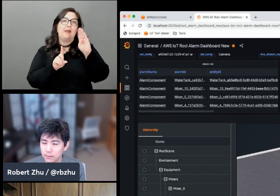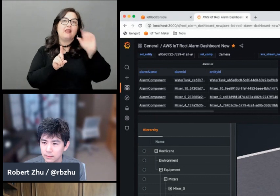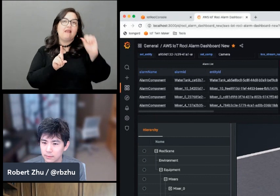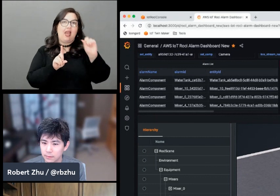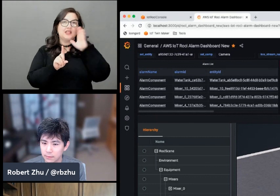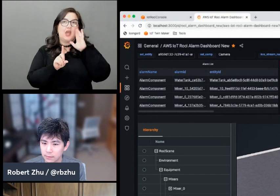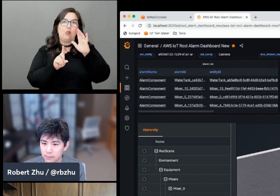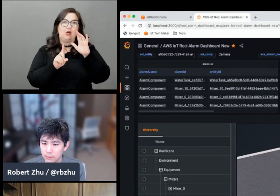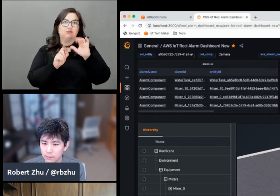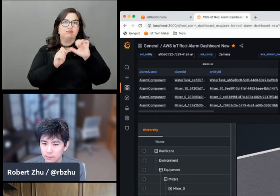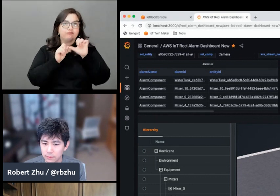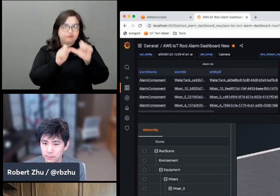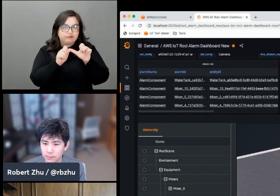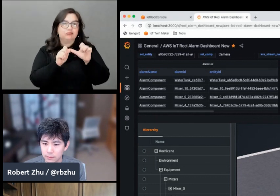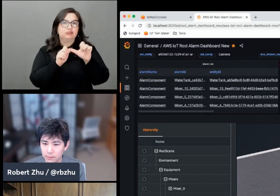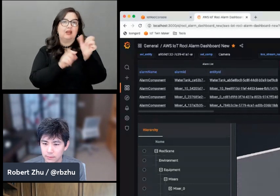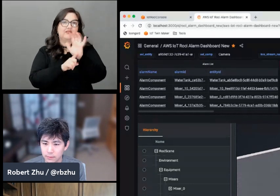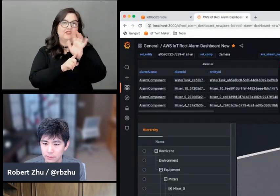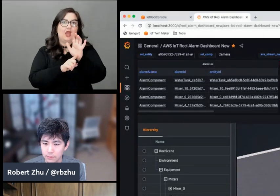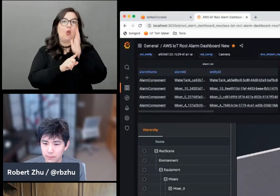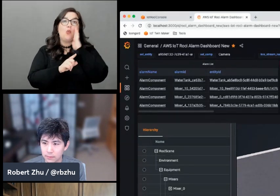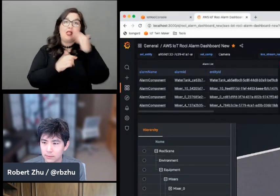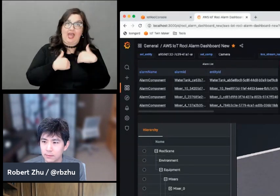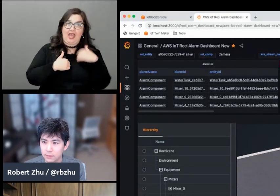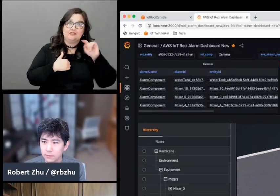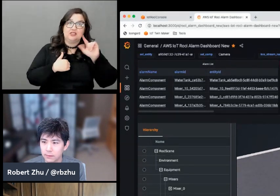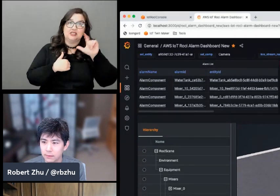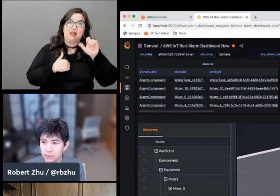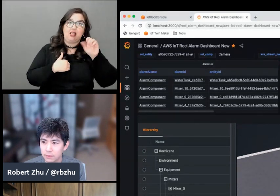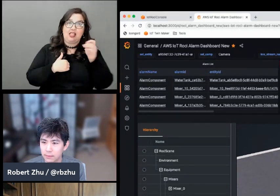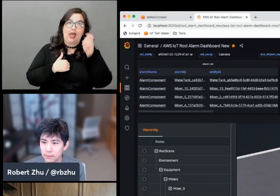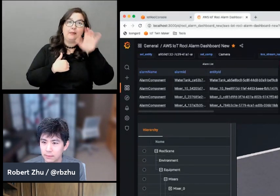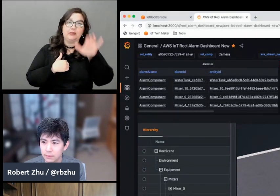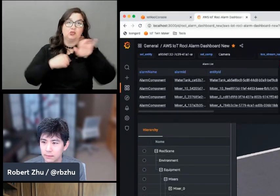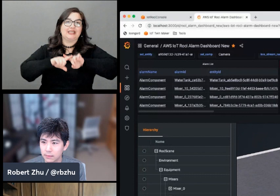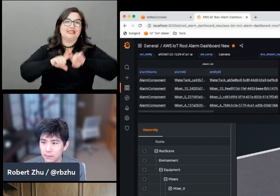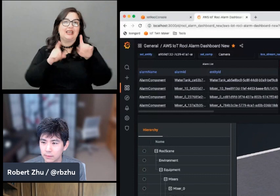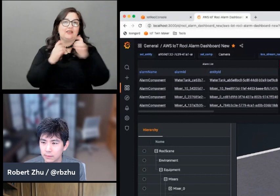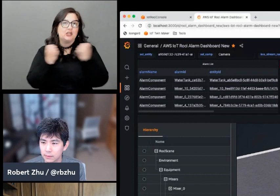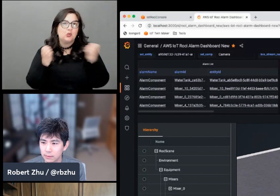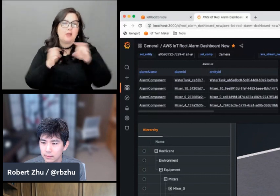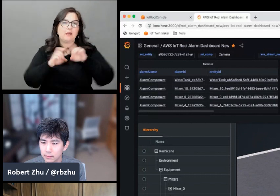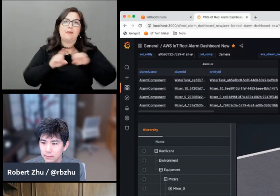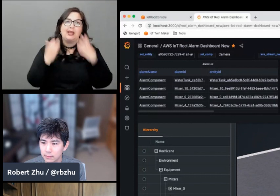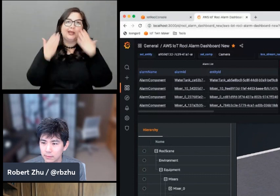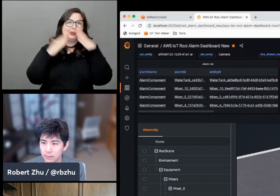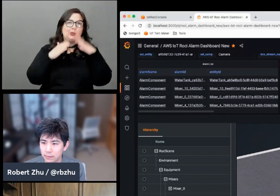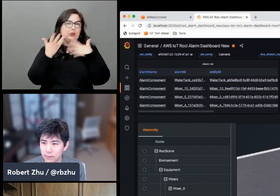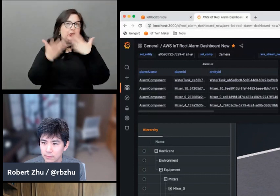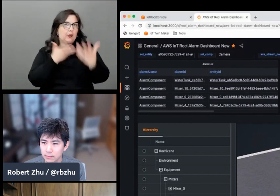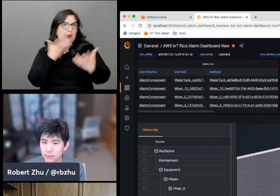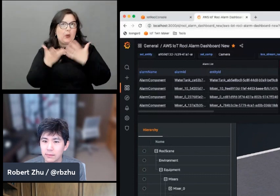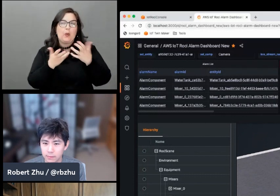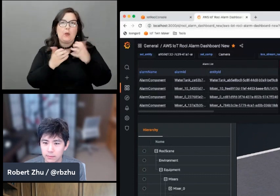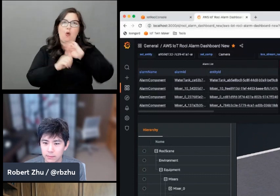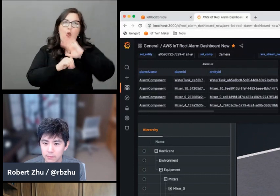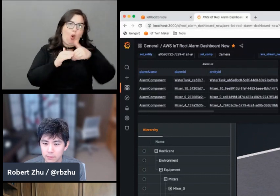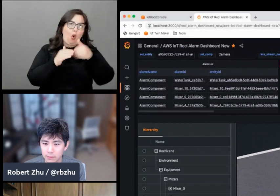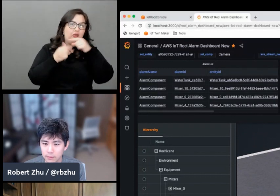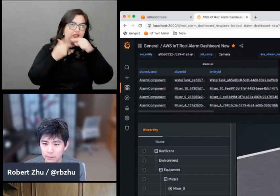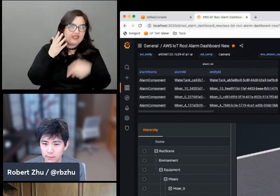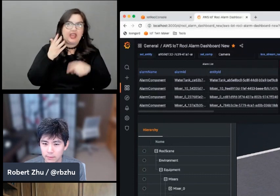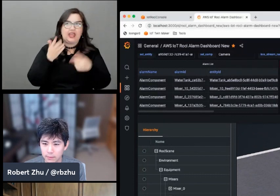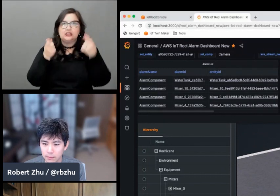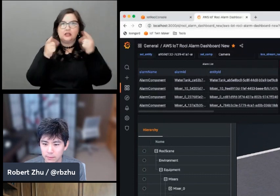So a lot of times, you know, you'll have telemetry on different pieces of equipment, but you won't know, you know, all the things that went wrong. Like,